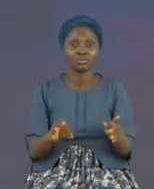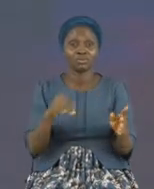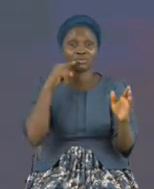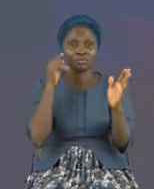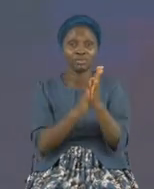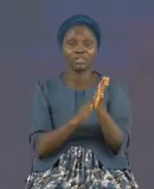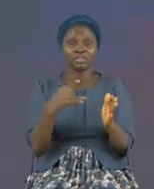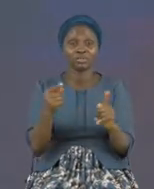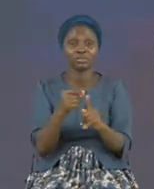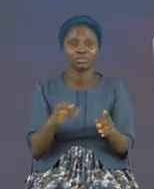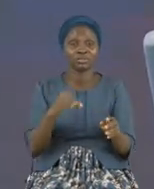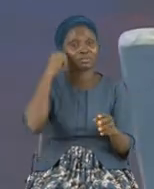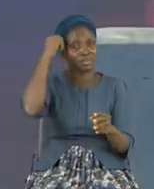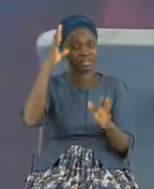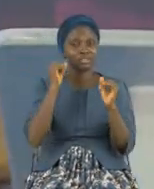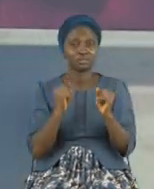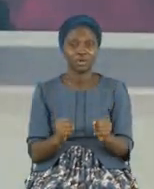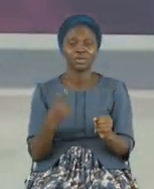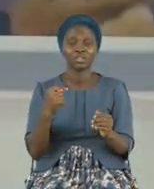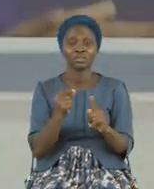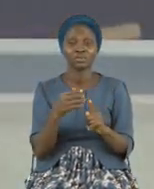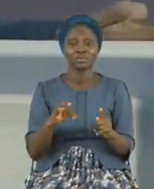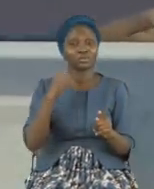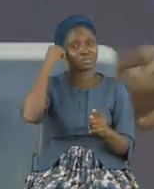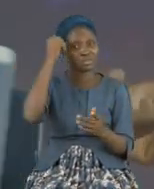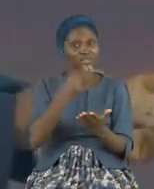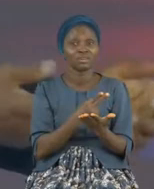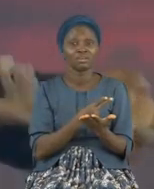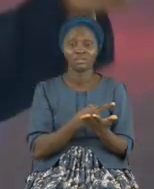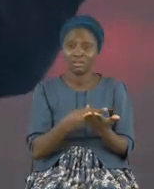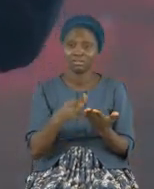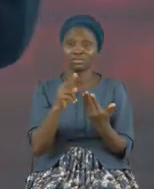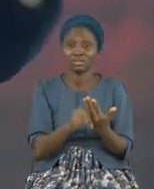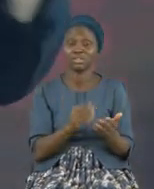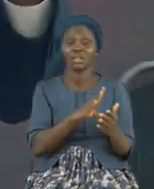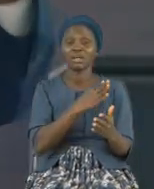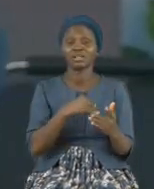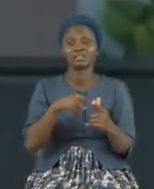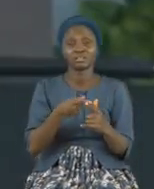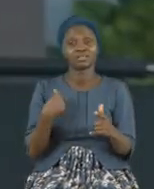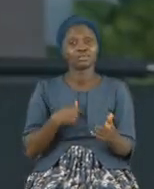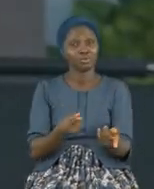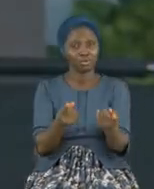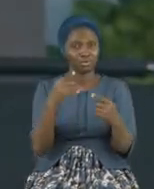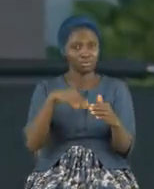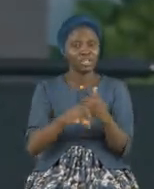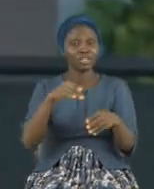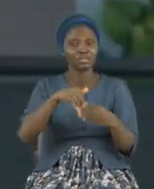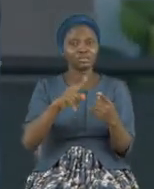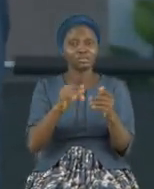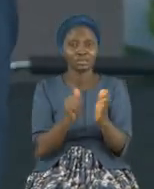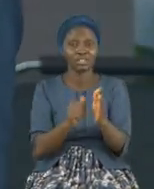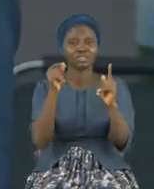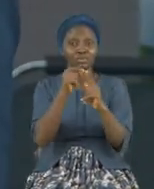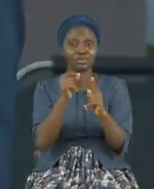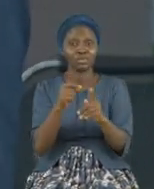the word of righteousness, and then we come in. Into that word, we